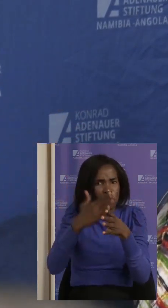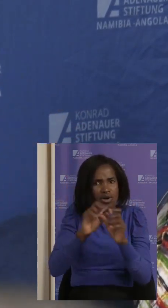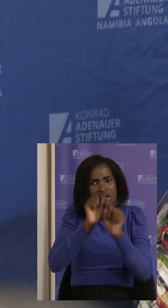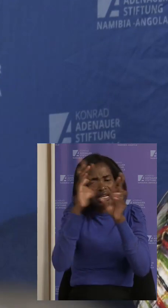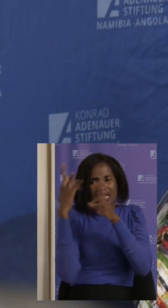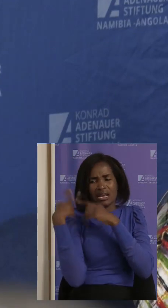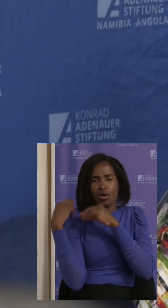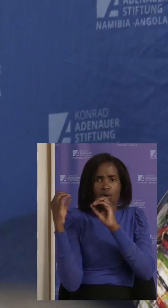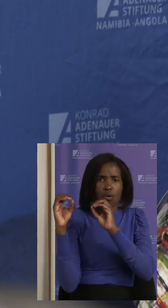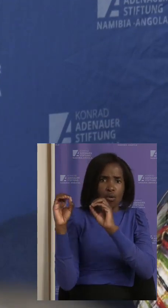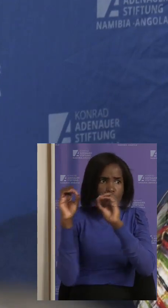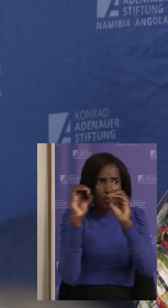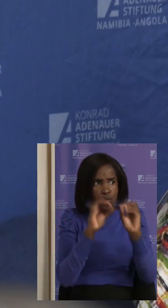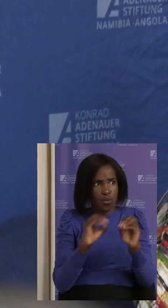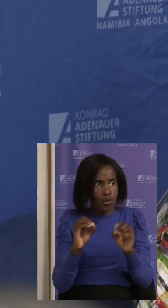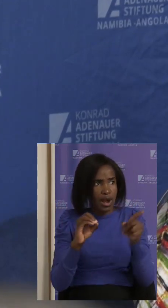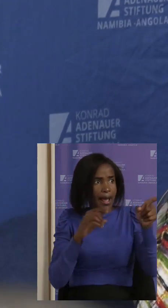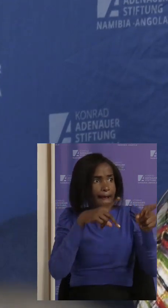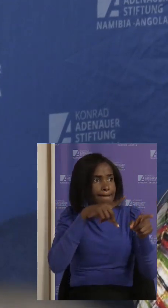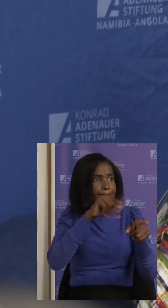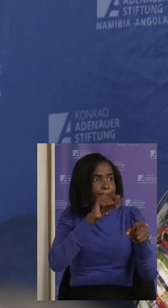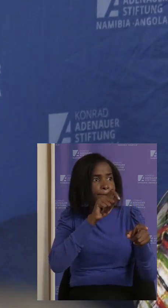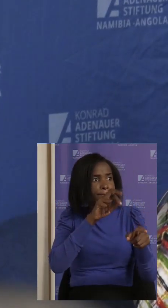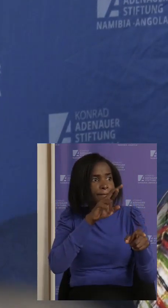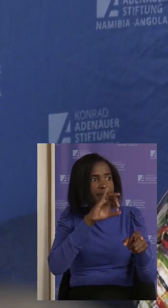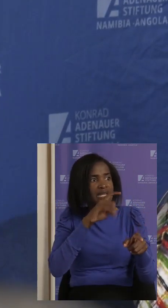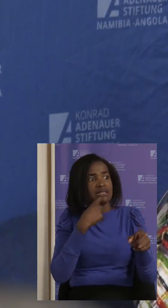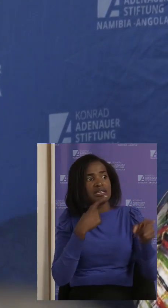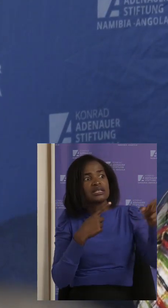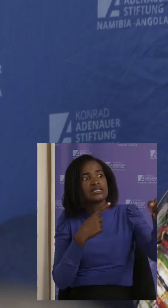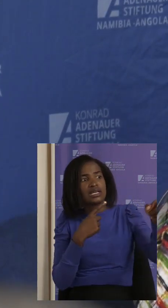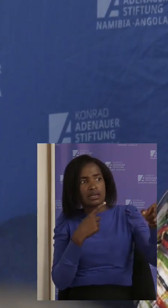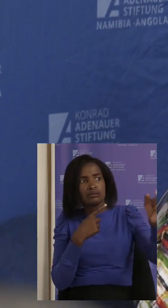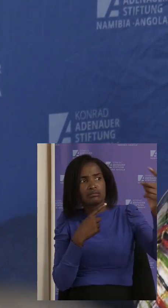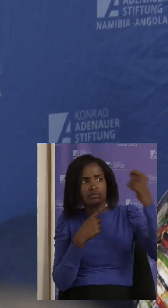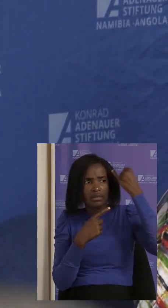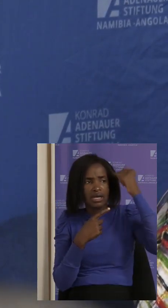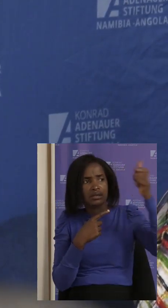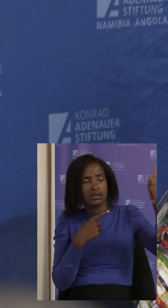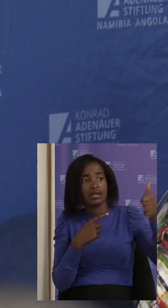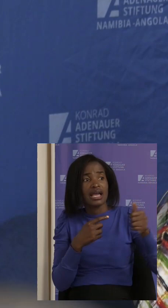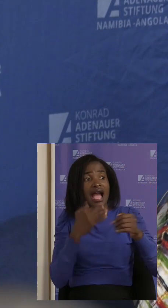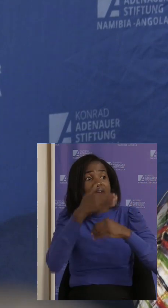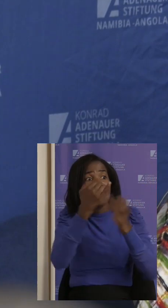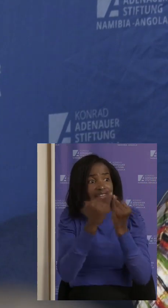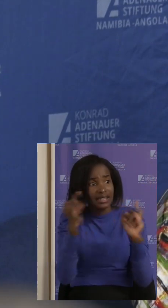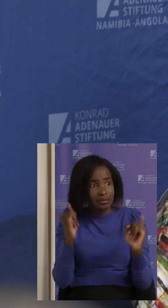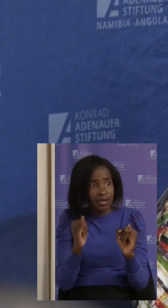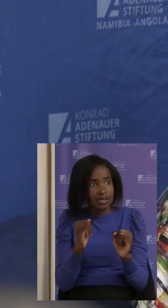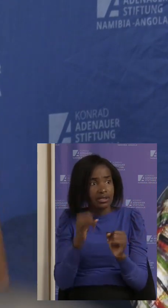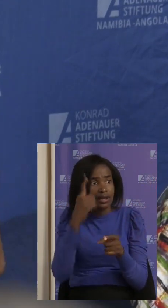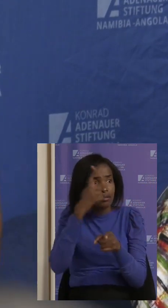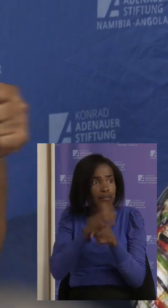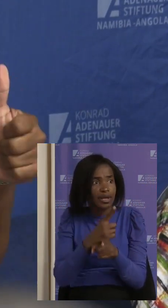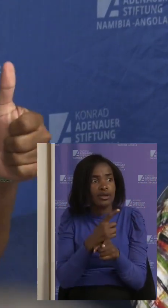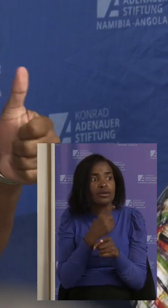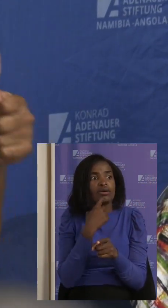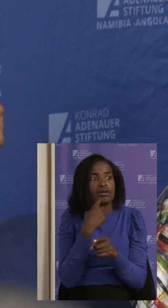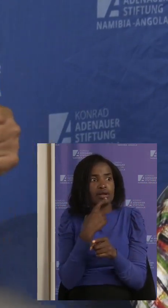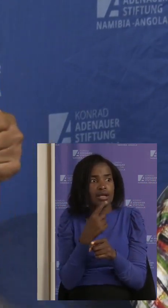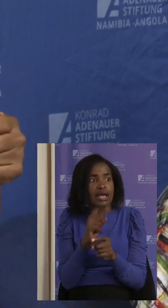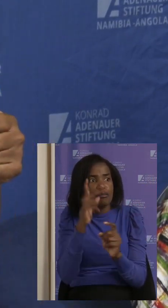like Sam. The one thing that the politicians, after independence, have done successfully was to install fear